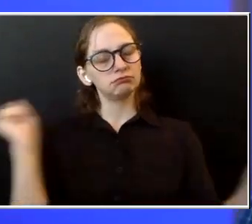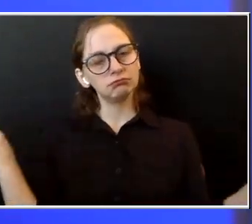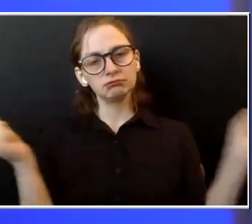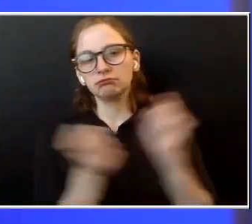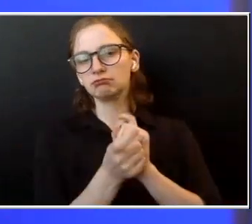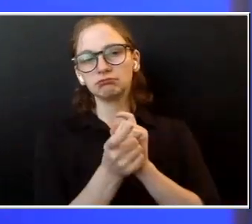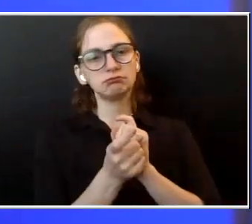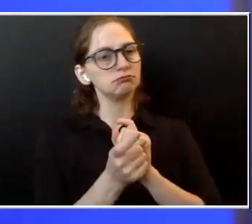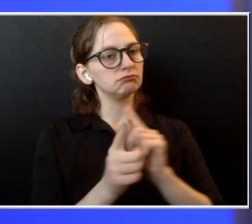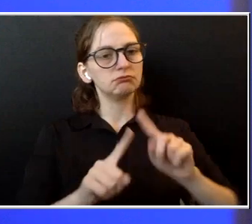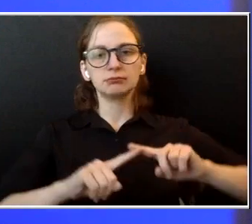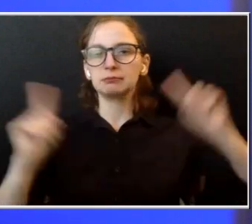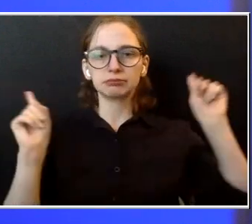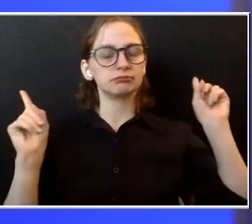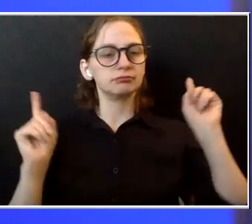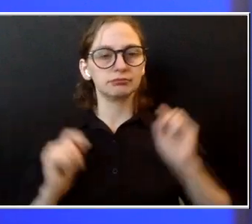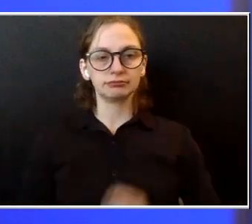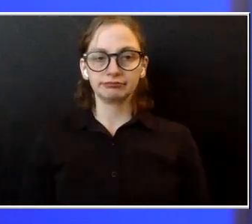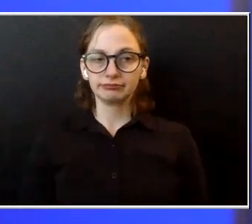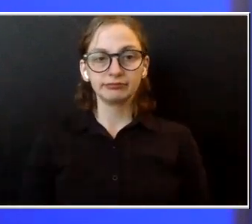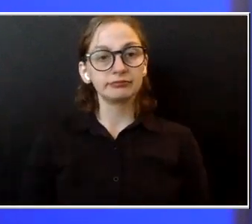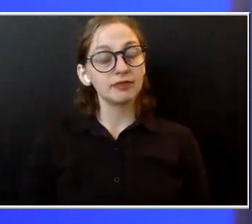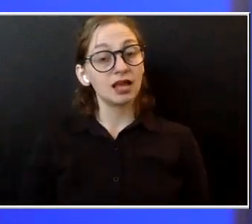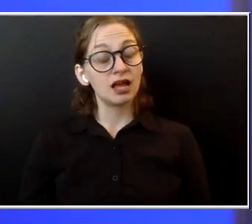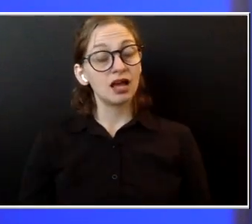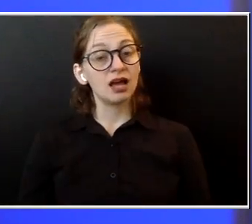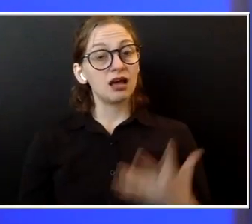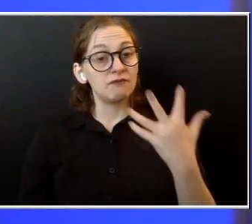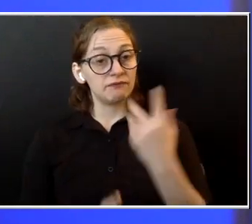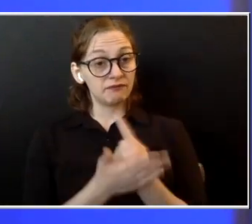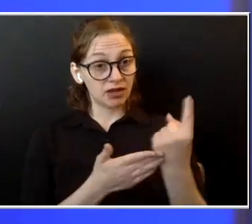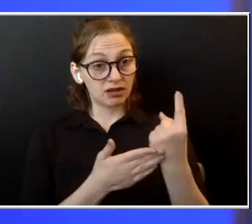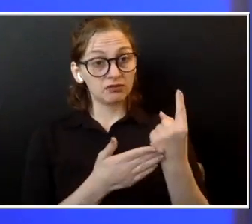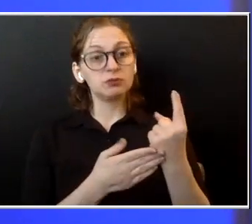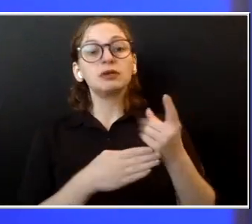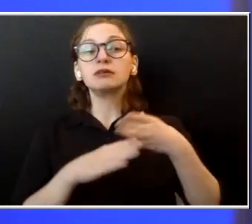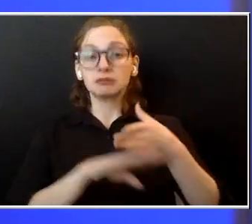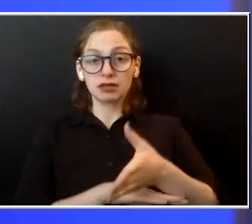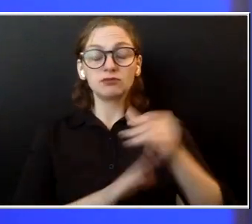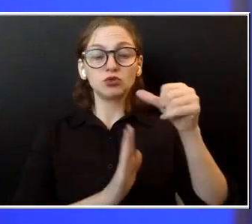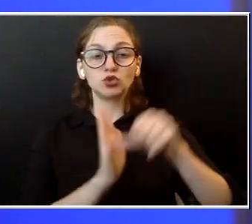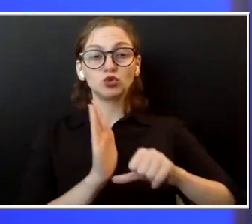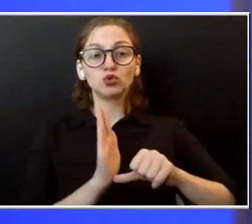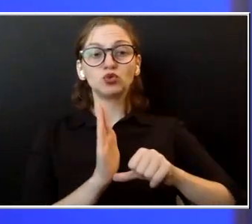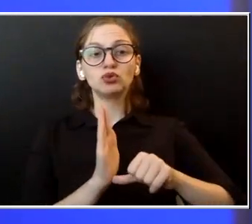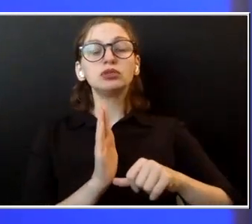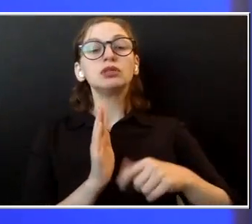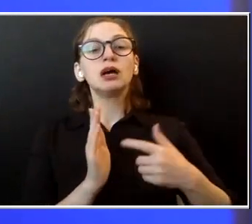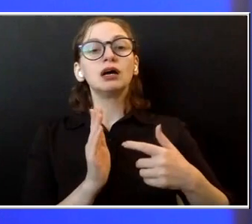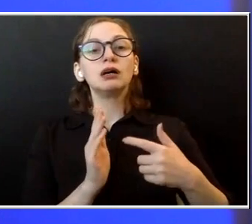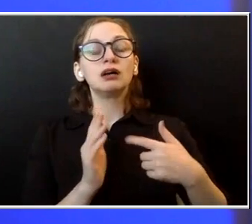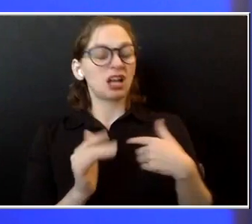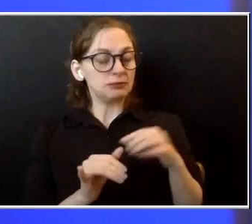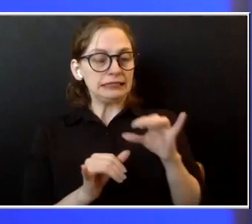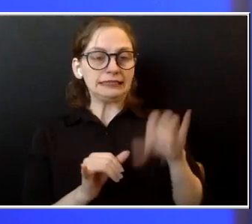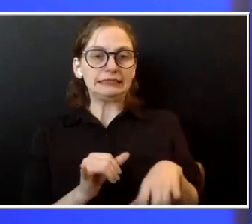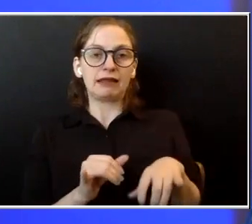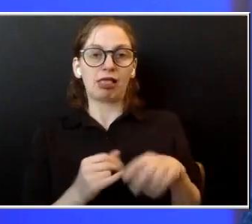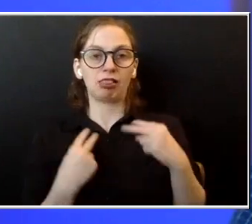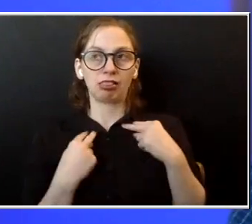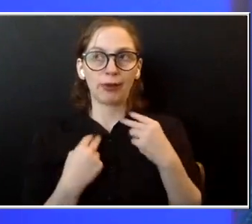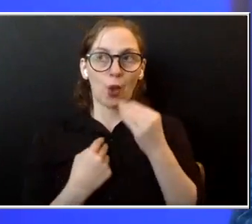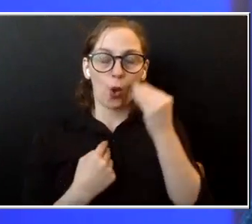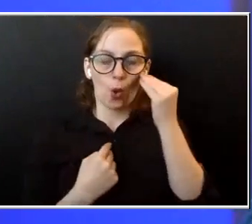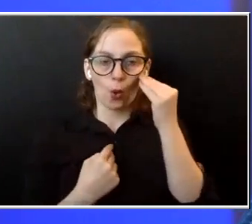5 weeks after the surgery, I'm still at home, and I'm going,